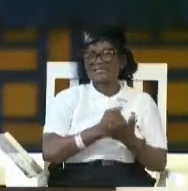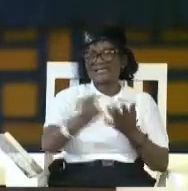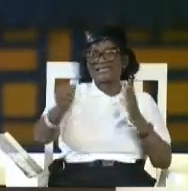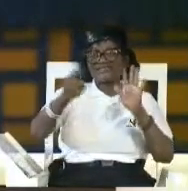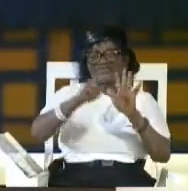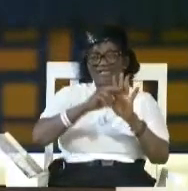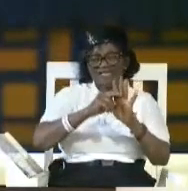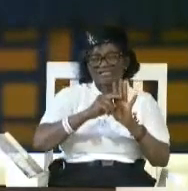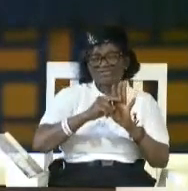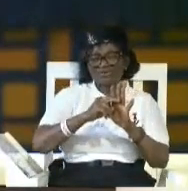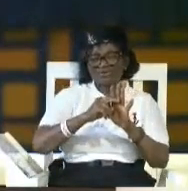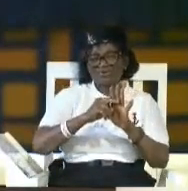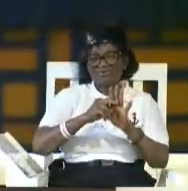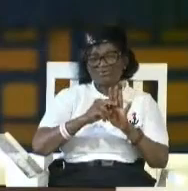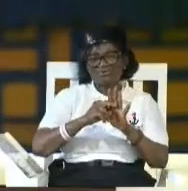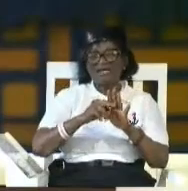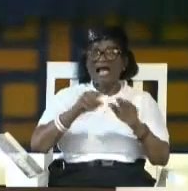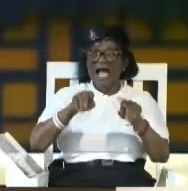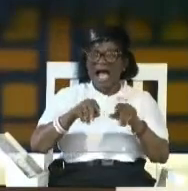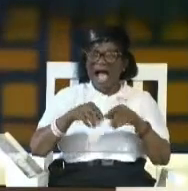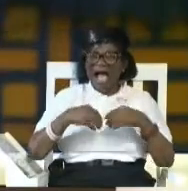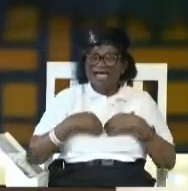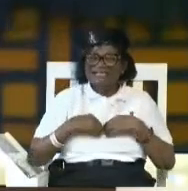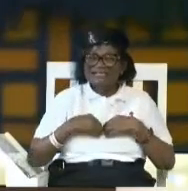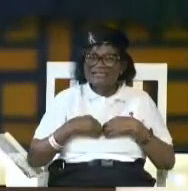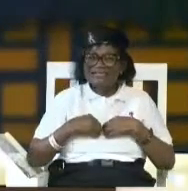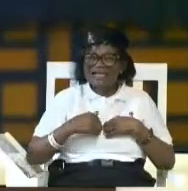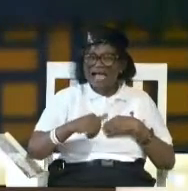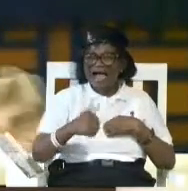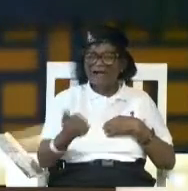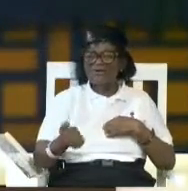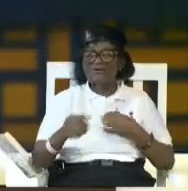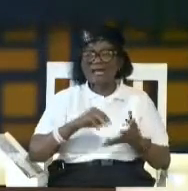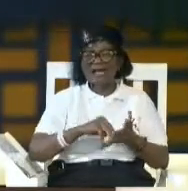sanctification has another meaning.